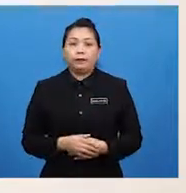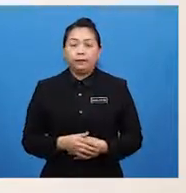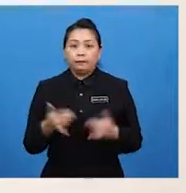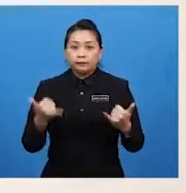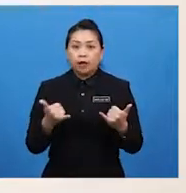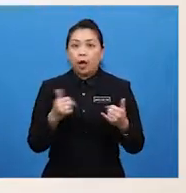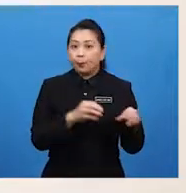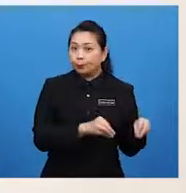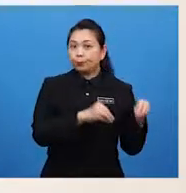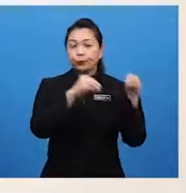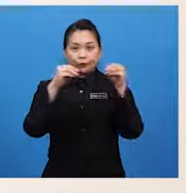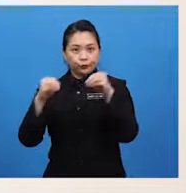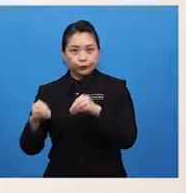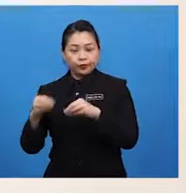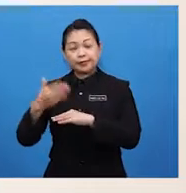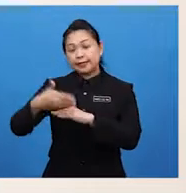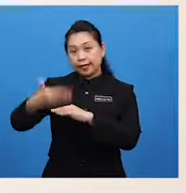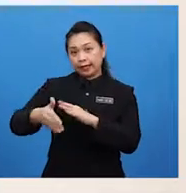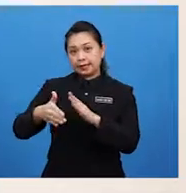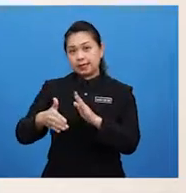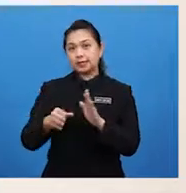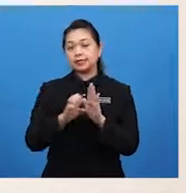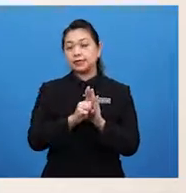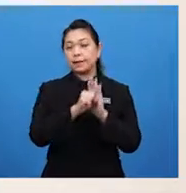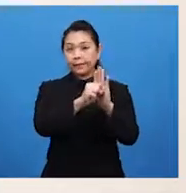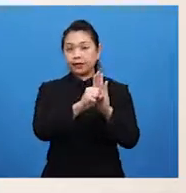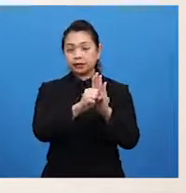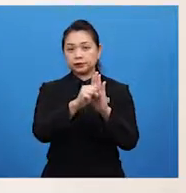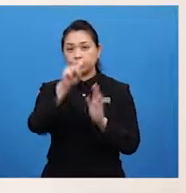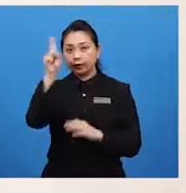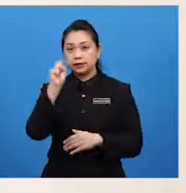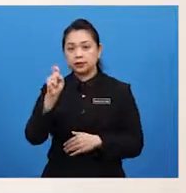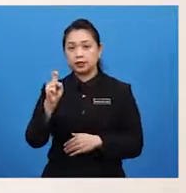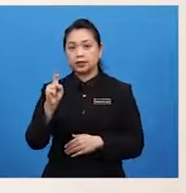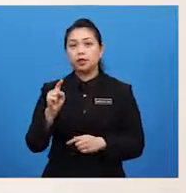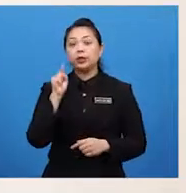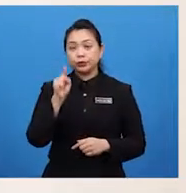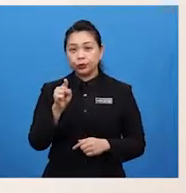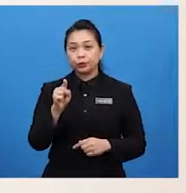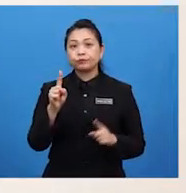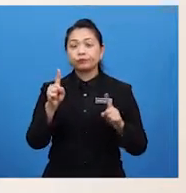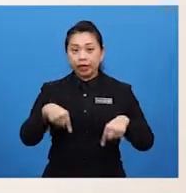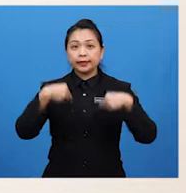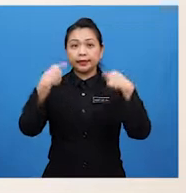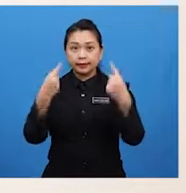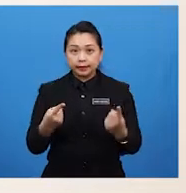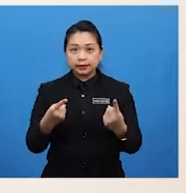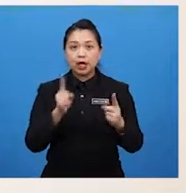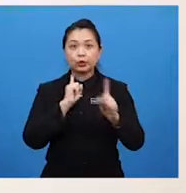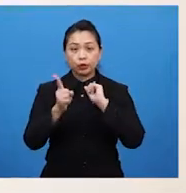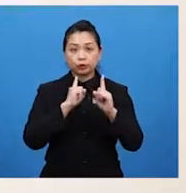the next sample question. You attended a talk organized by